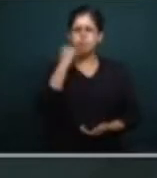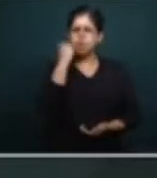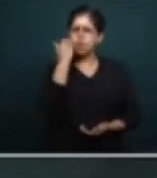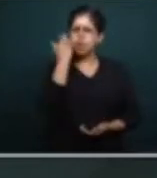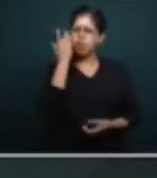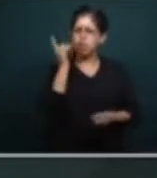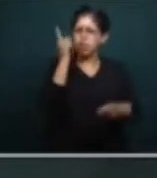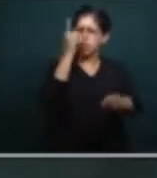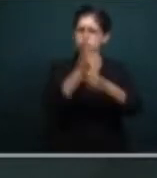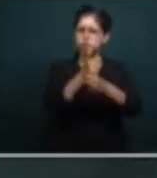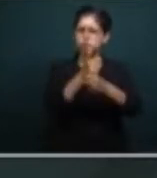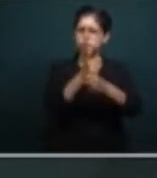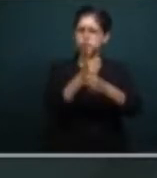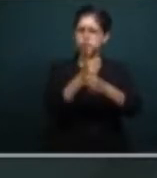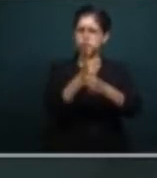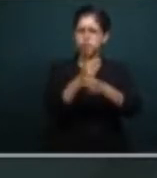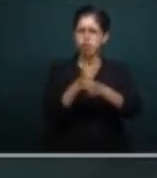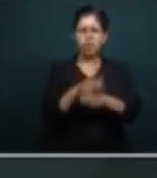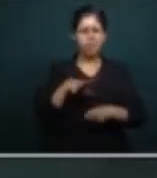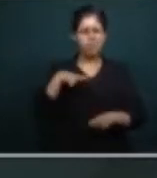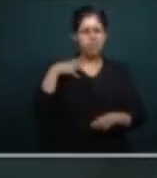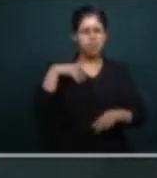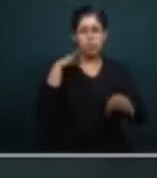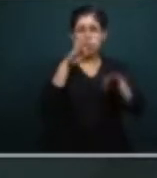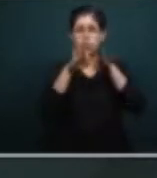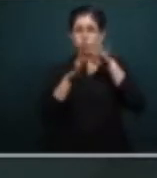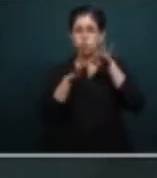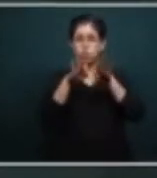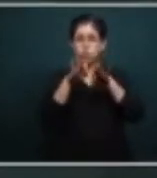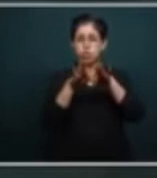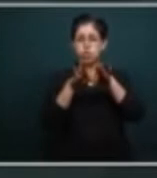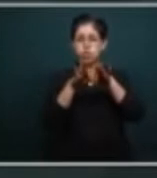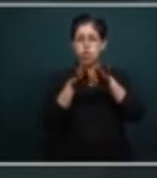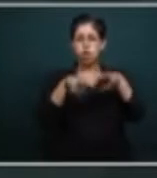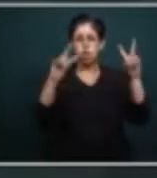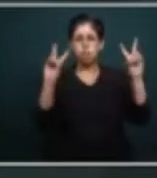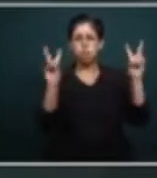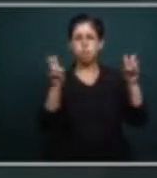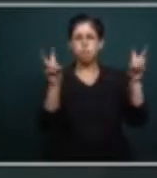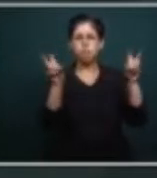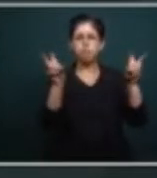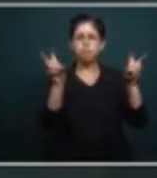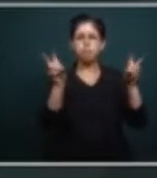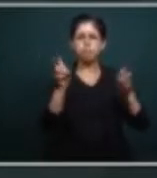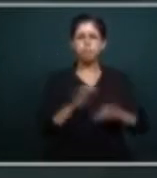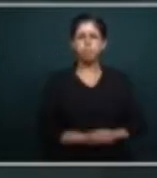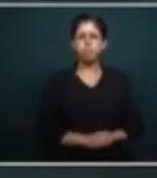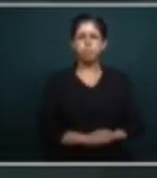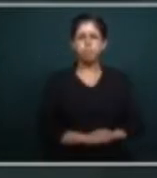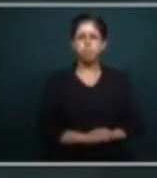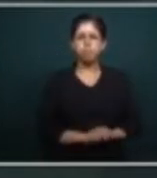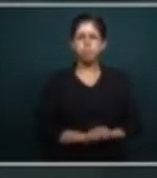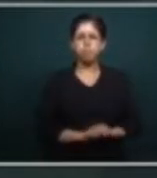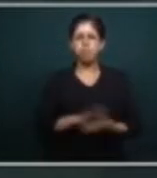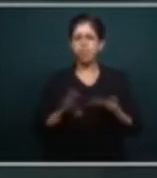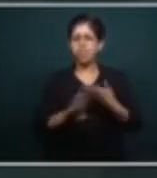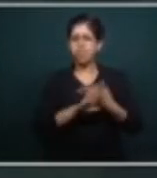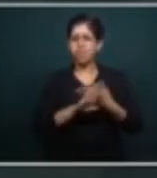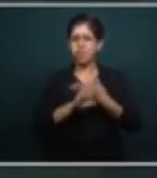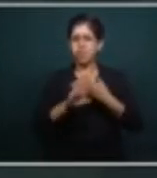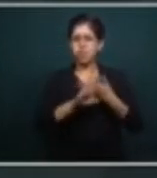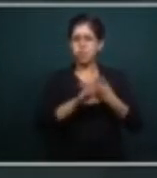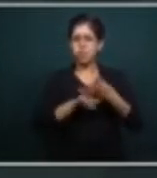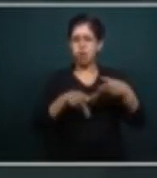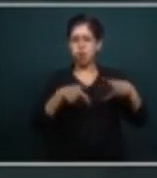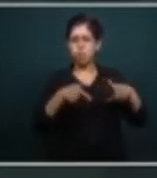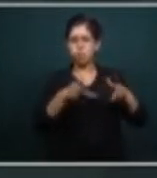We have the purpose of dealing with the matter of insecurity